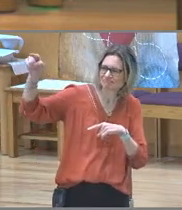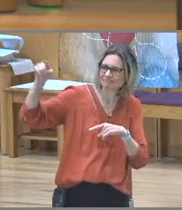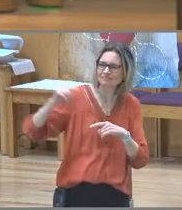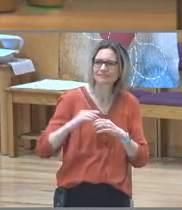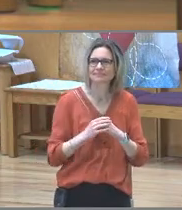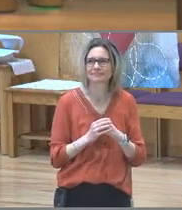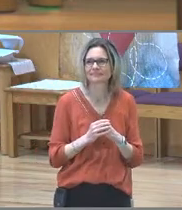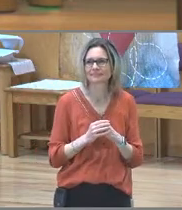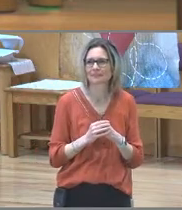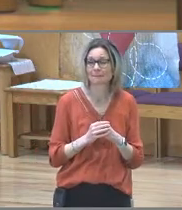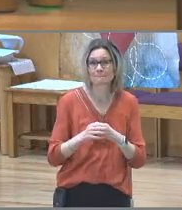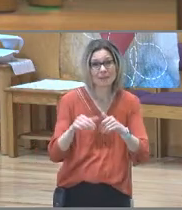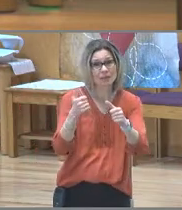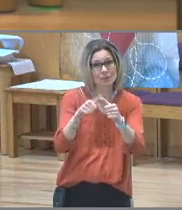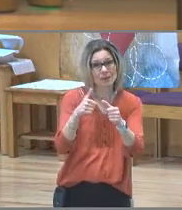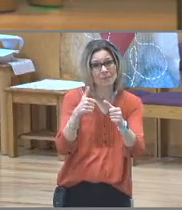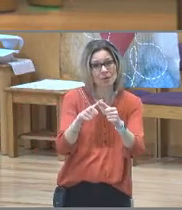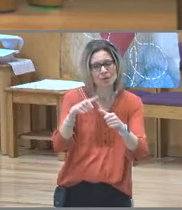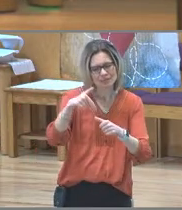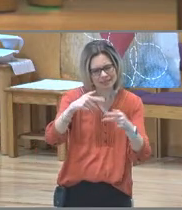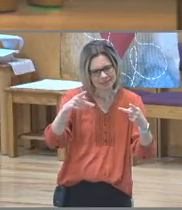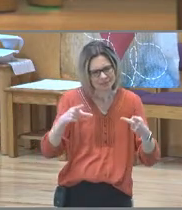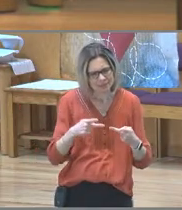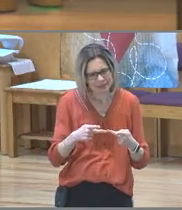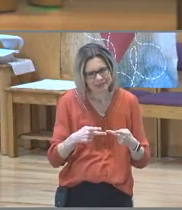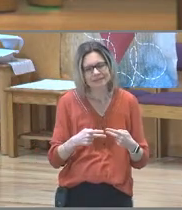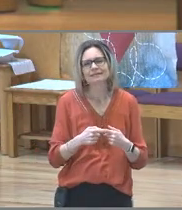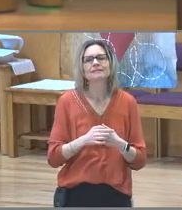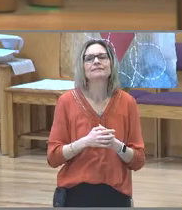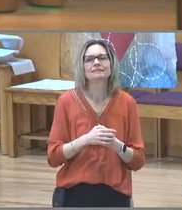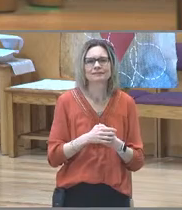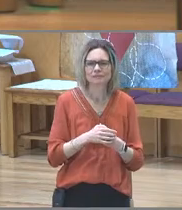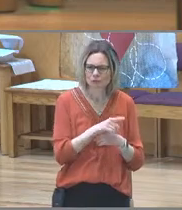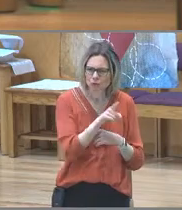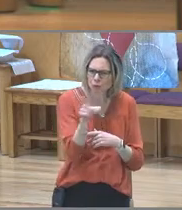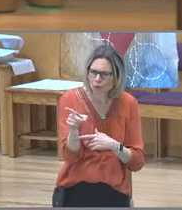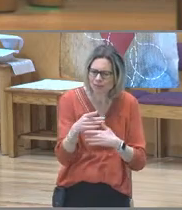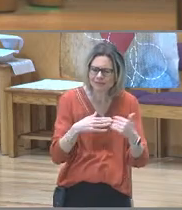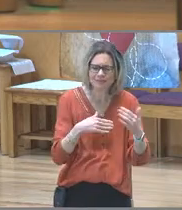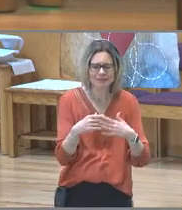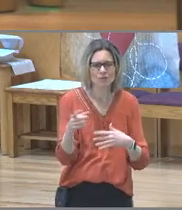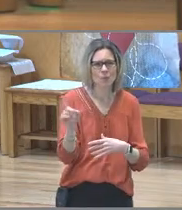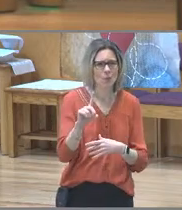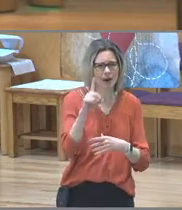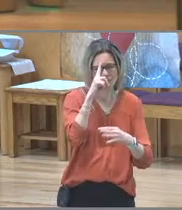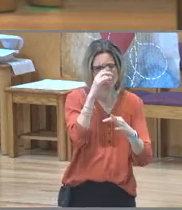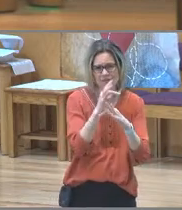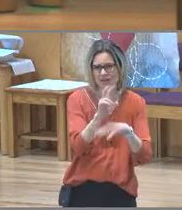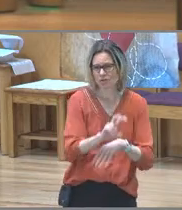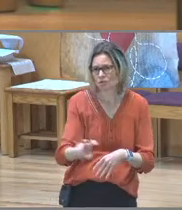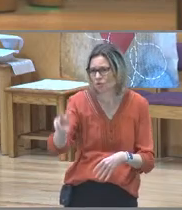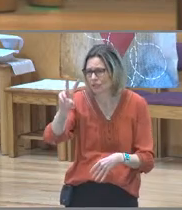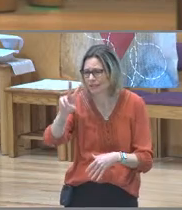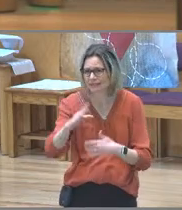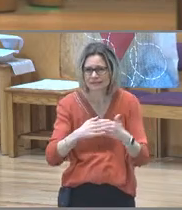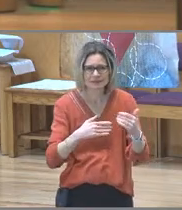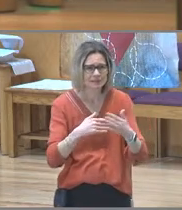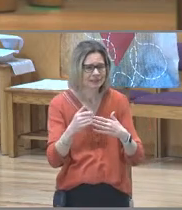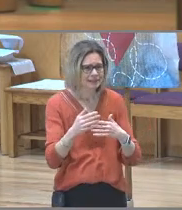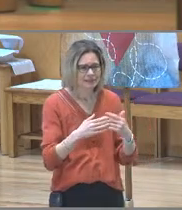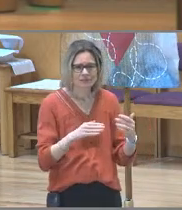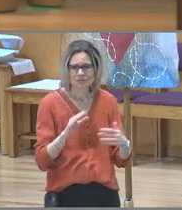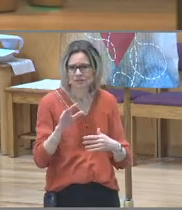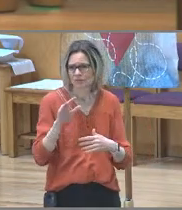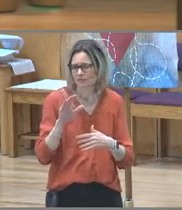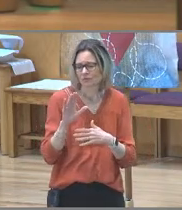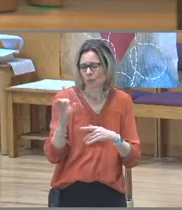service. And remember, this is a place for you, where no matter where you are in your faith journey, no matter where you are at and you